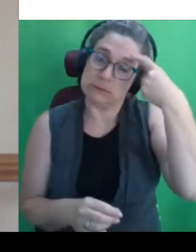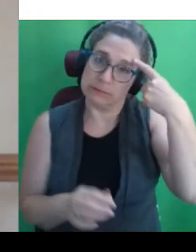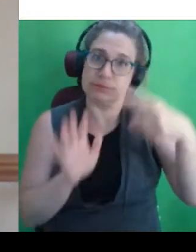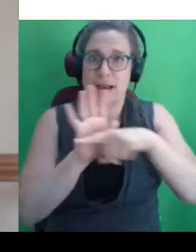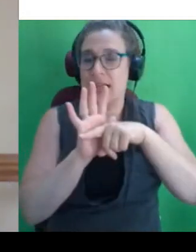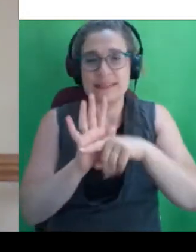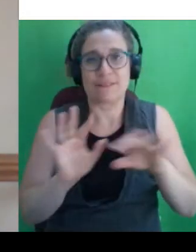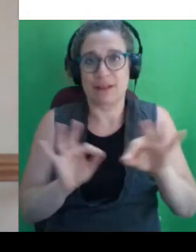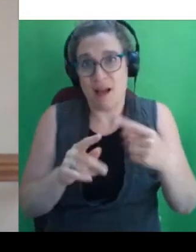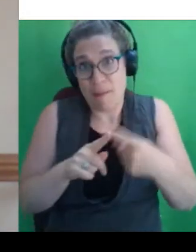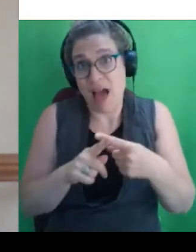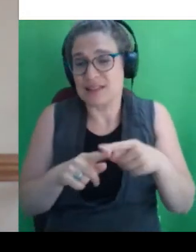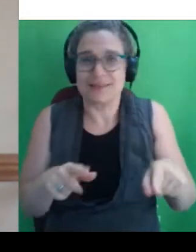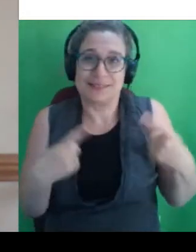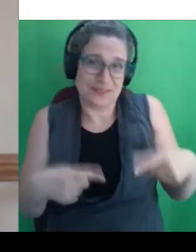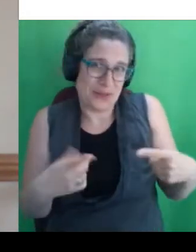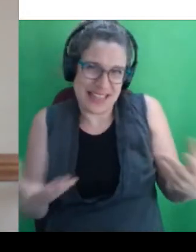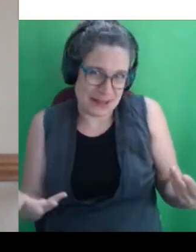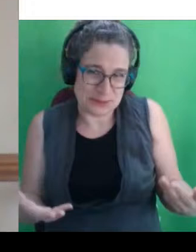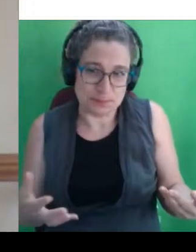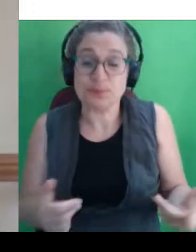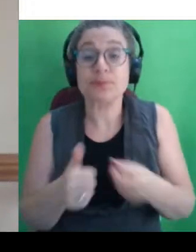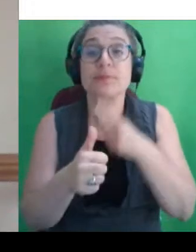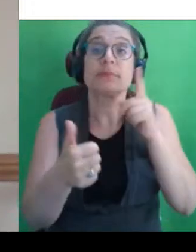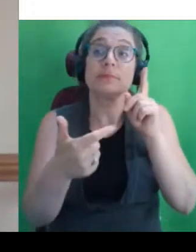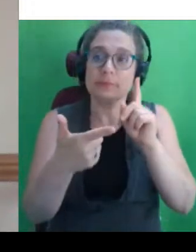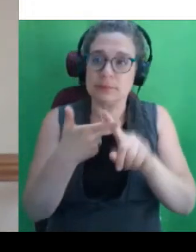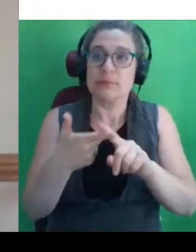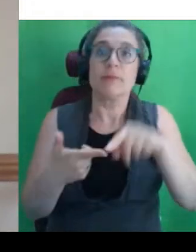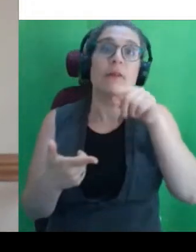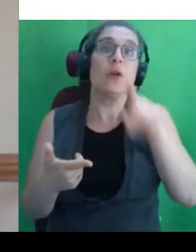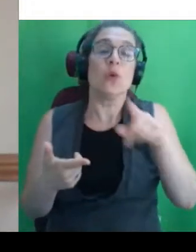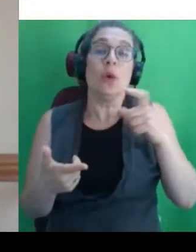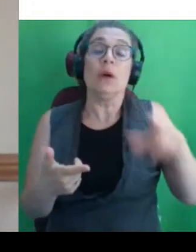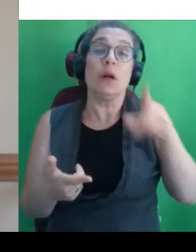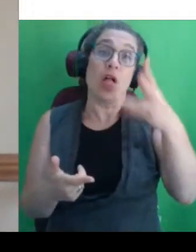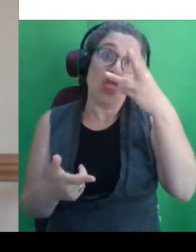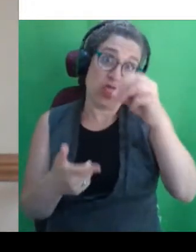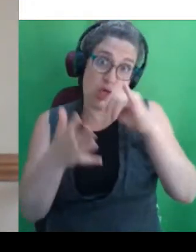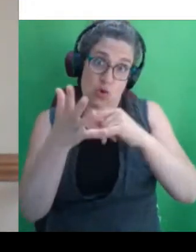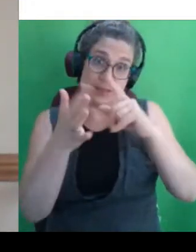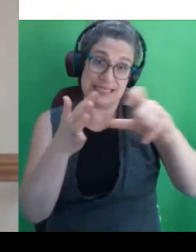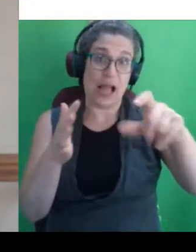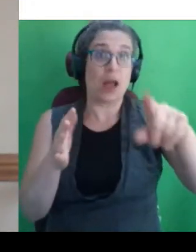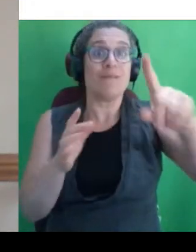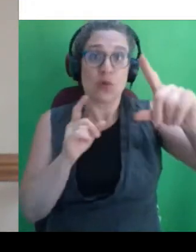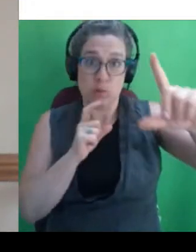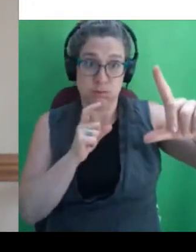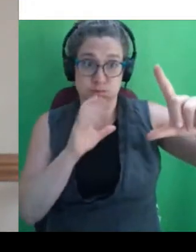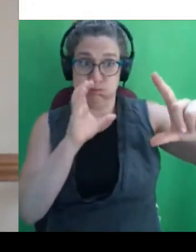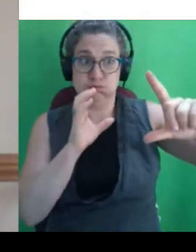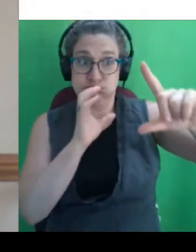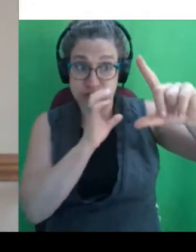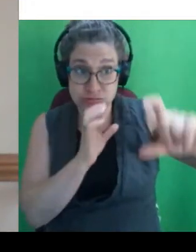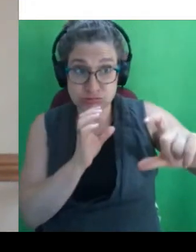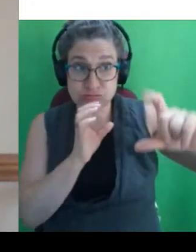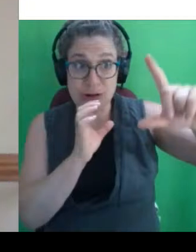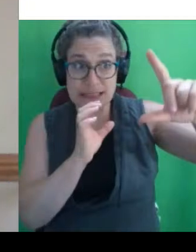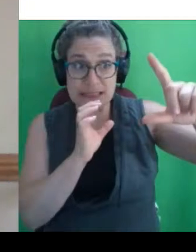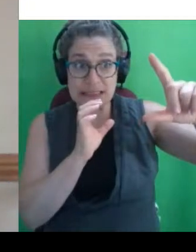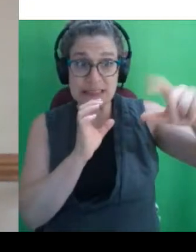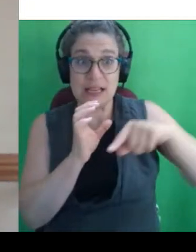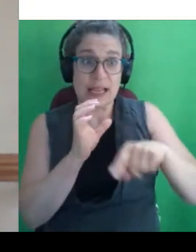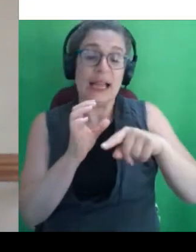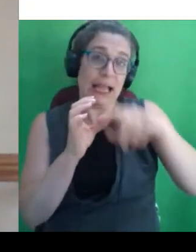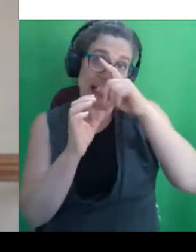to wait for 30 seconds. And the reason for that is if you press down in the canister, it actually alters the temperature